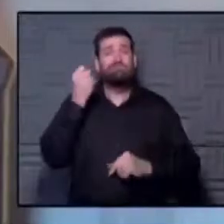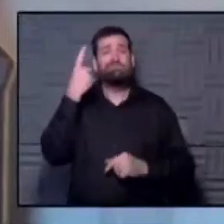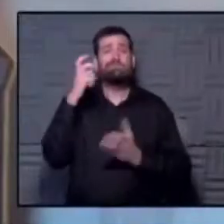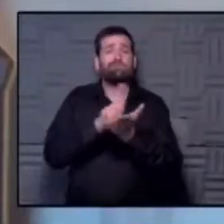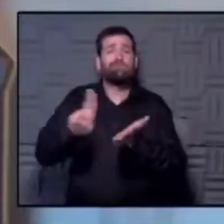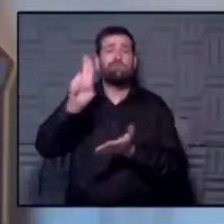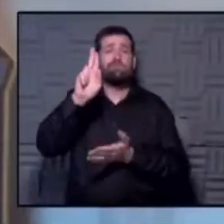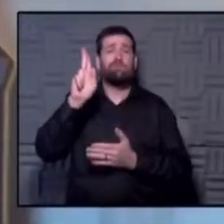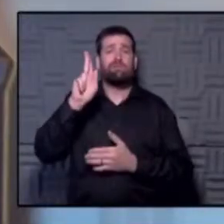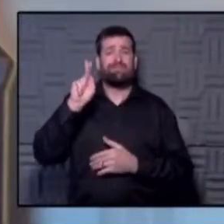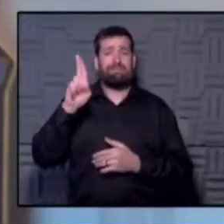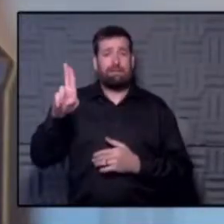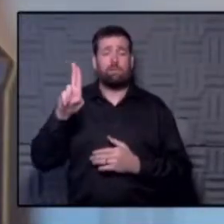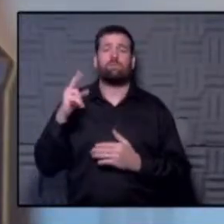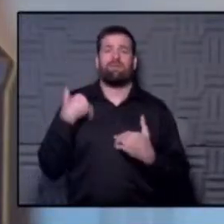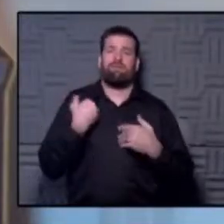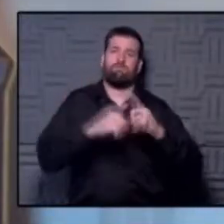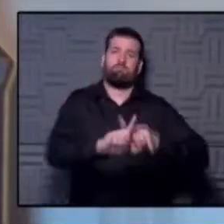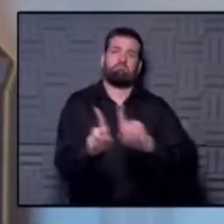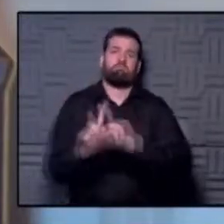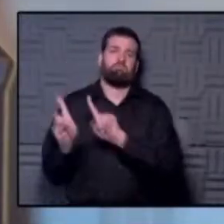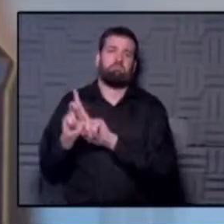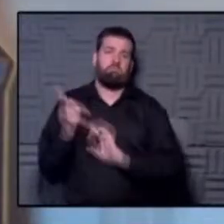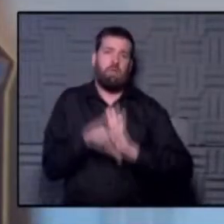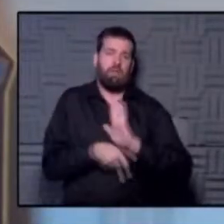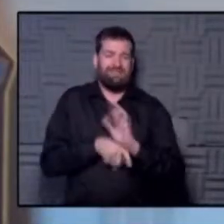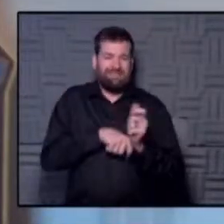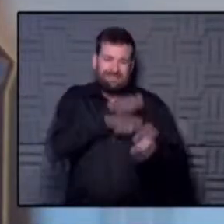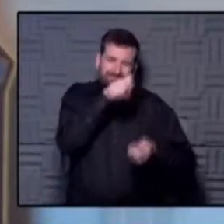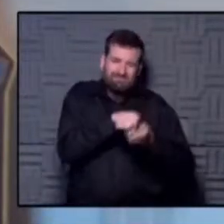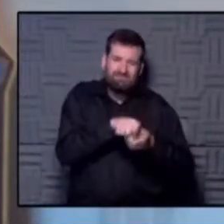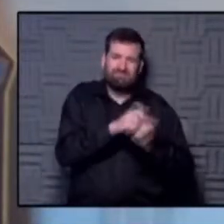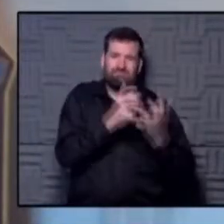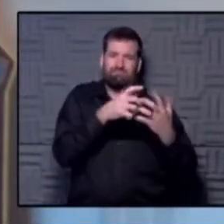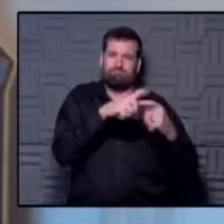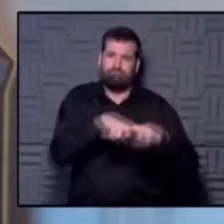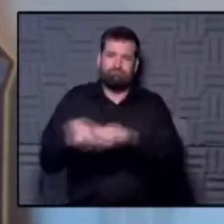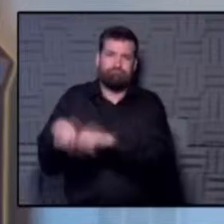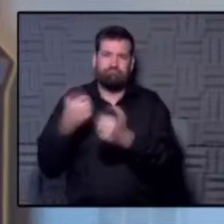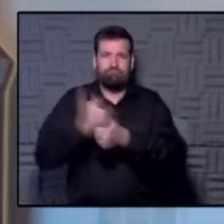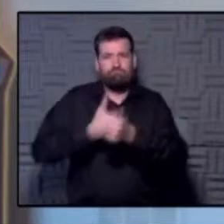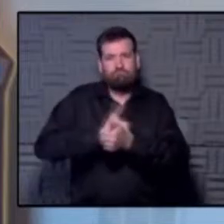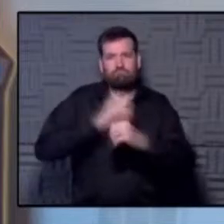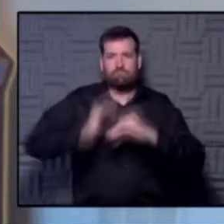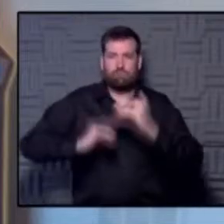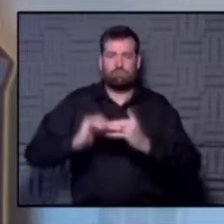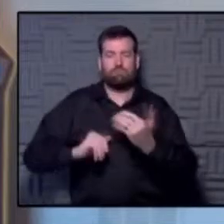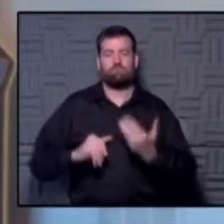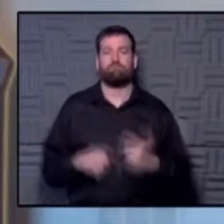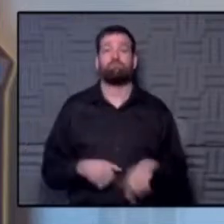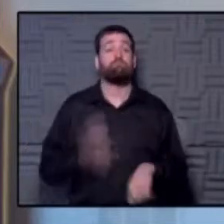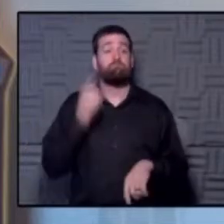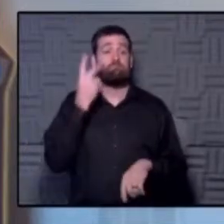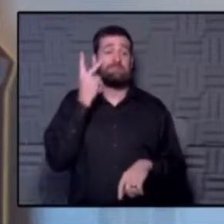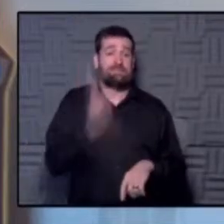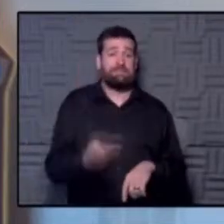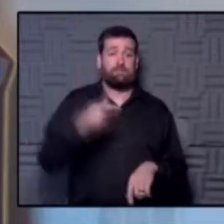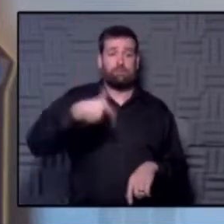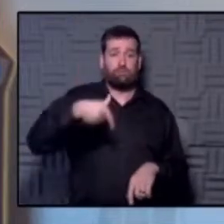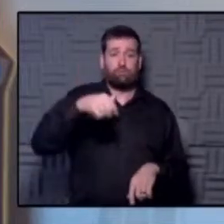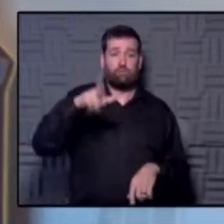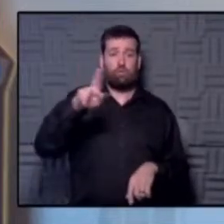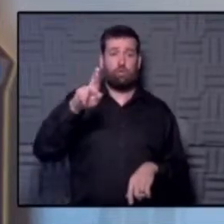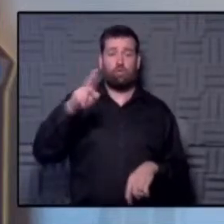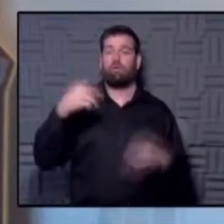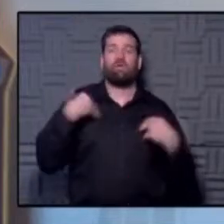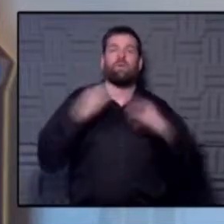different policies for different buildings, and they use this app to communicate that information. And what you saw there was a QR code that contains